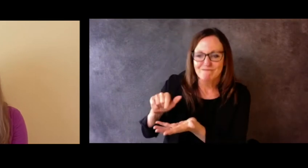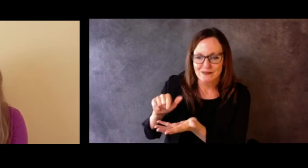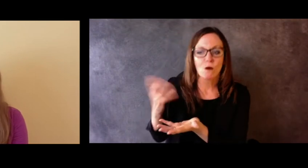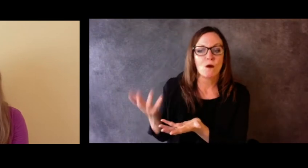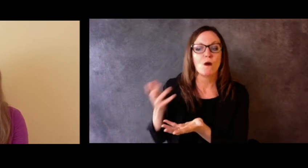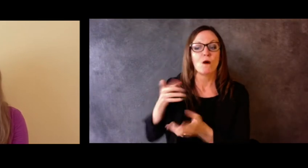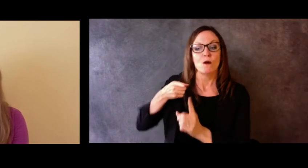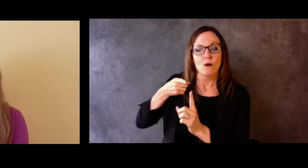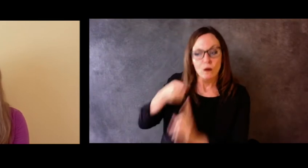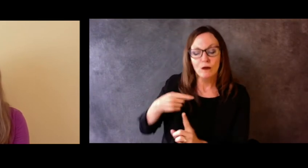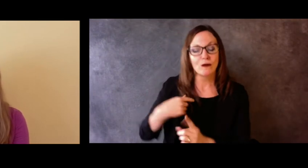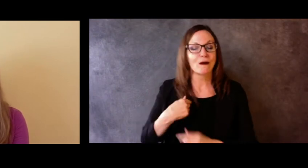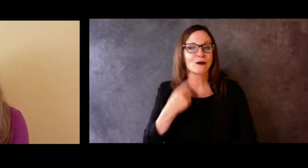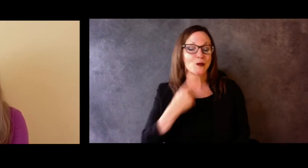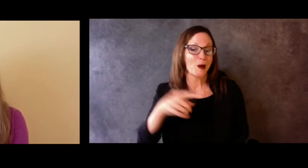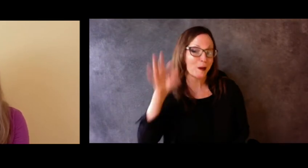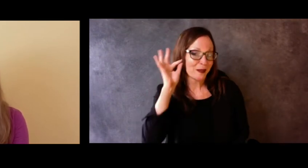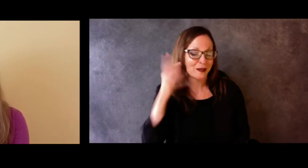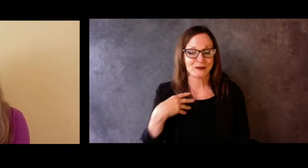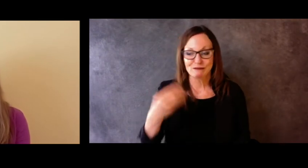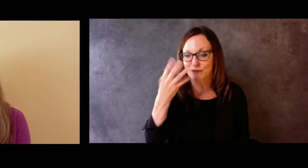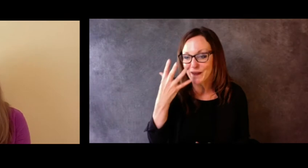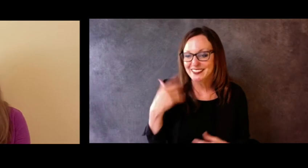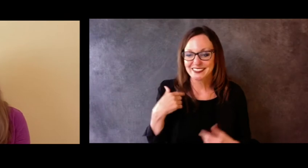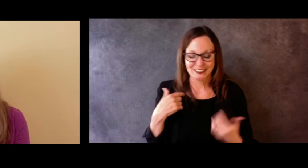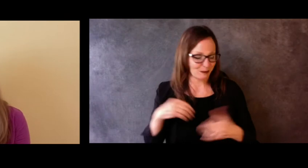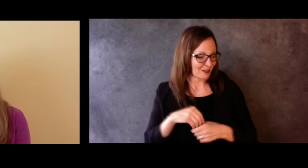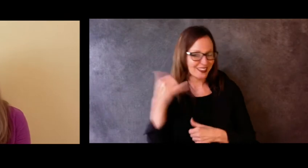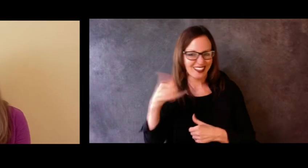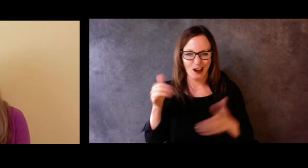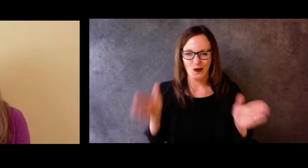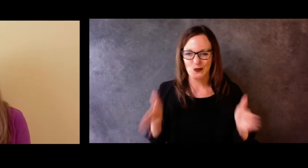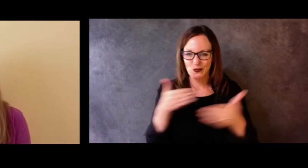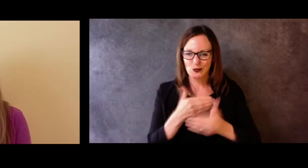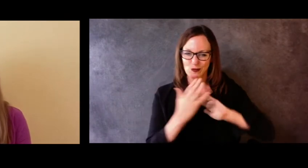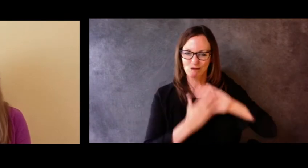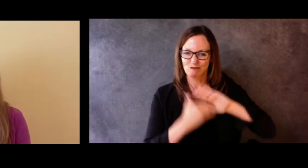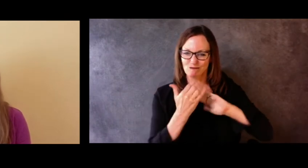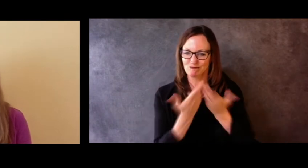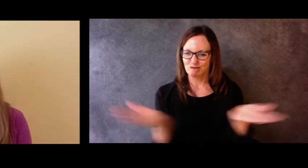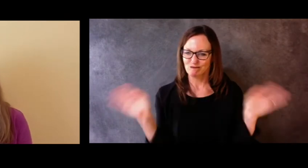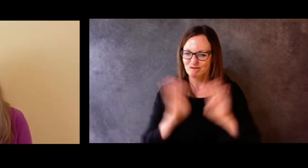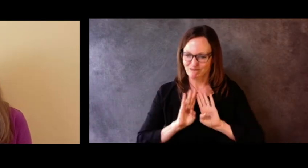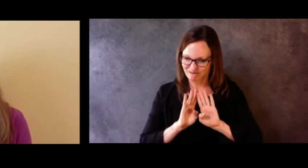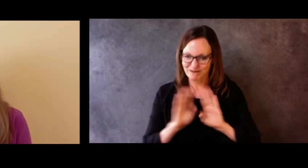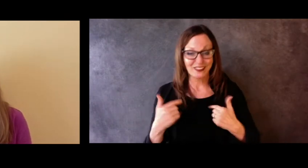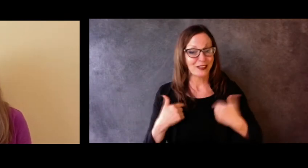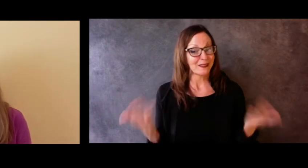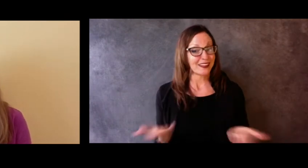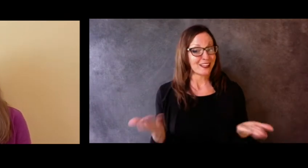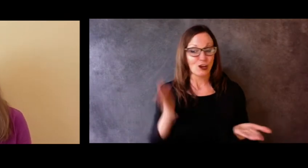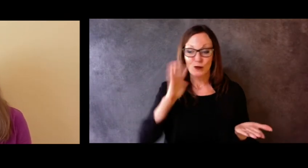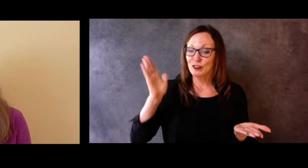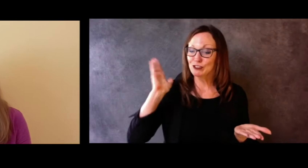real pleasure to be back at TDI's conference. I'm always honored to be asked to be a part of this great event. Today, I'm going to talk to you about the